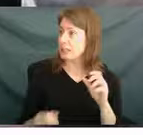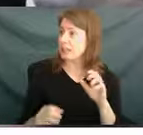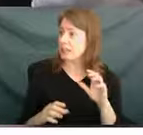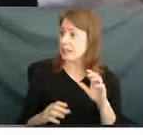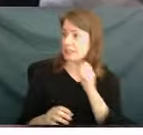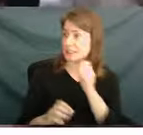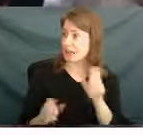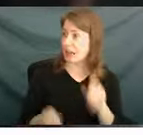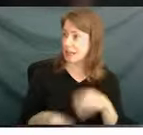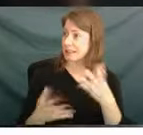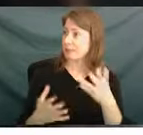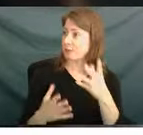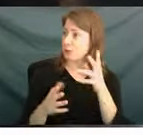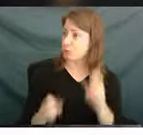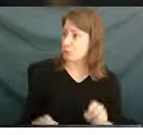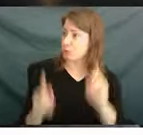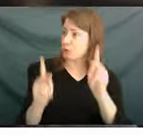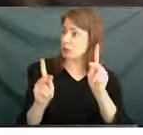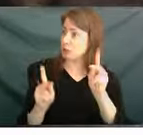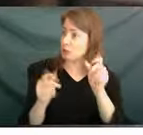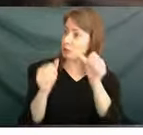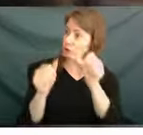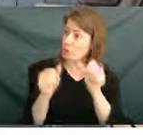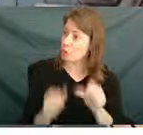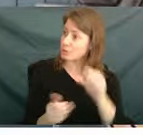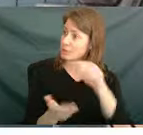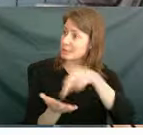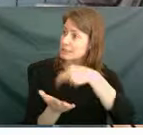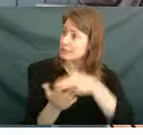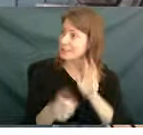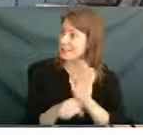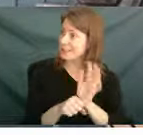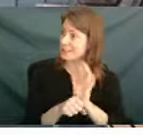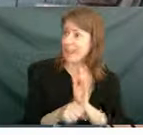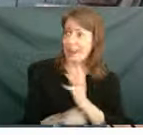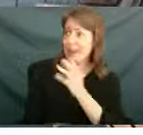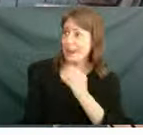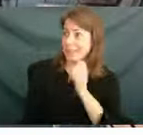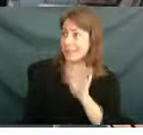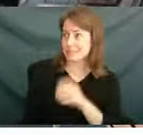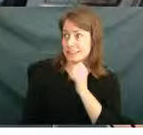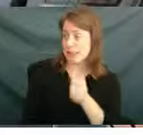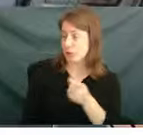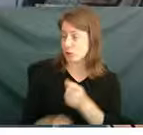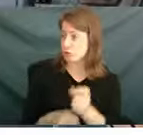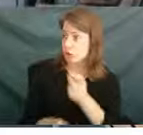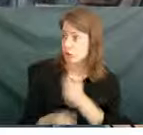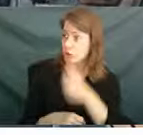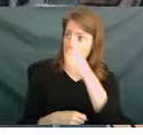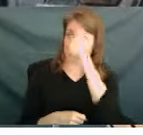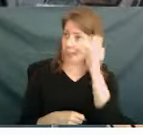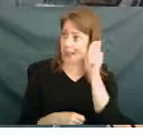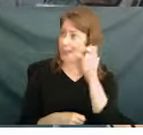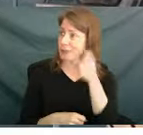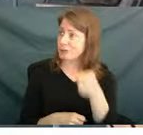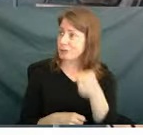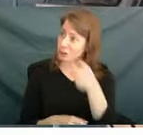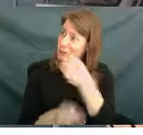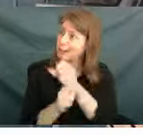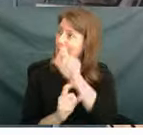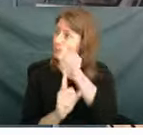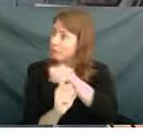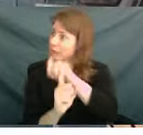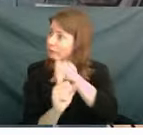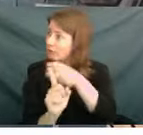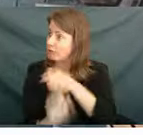isn't a joke to her because she got picked on for what was posted. We try to deliver lessons in sort of engaging ways to